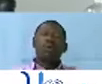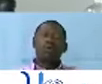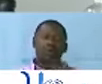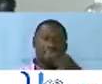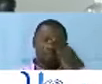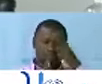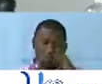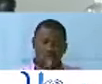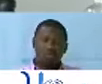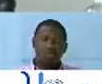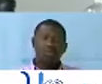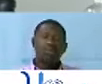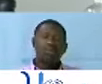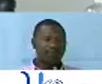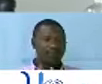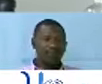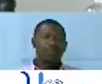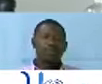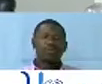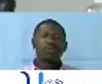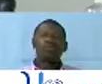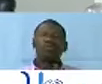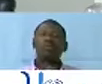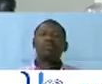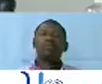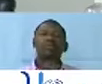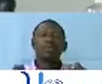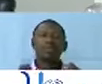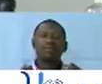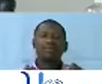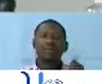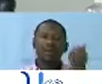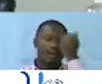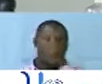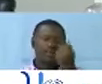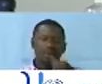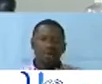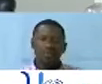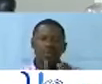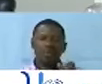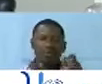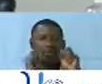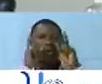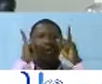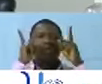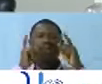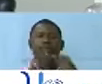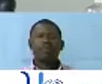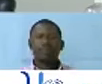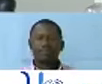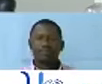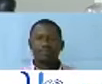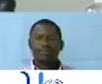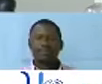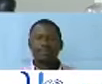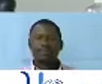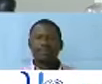presented himself to safeguard the African way of life.